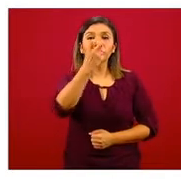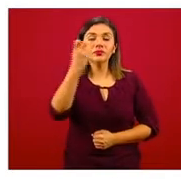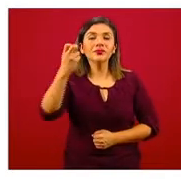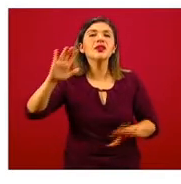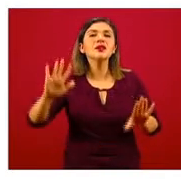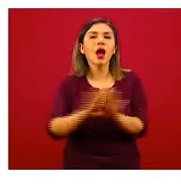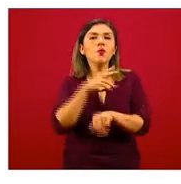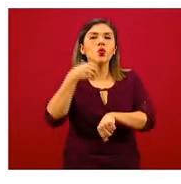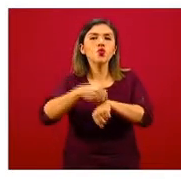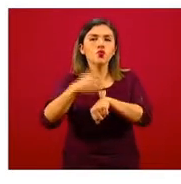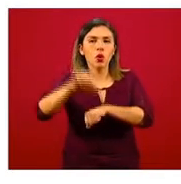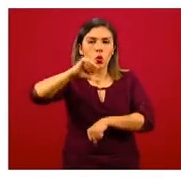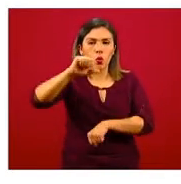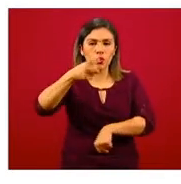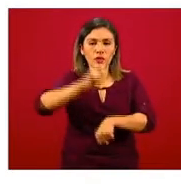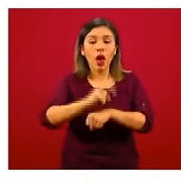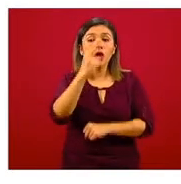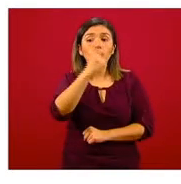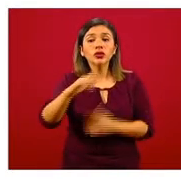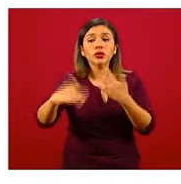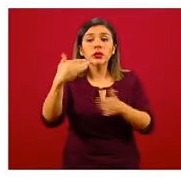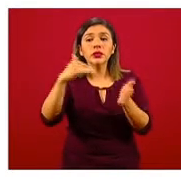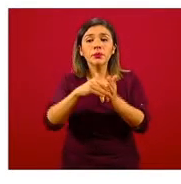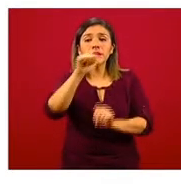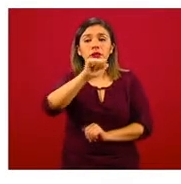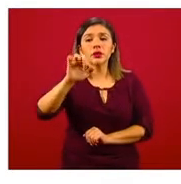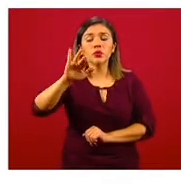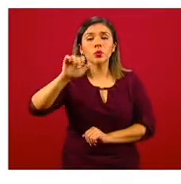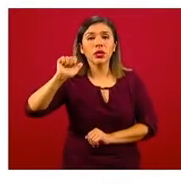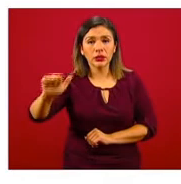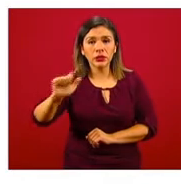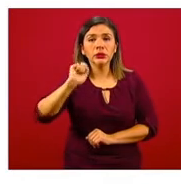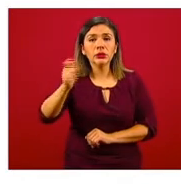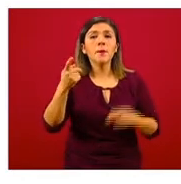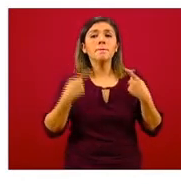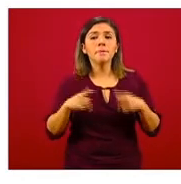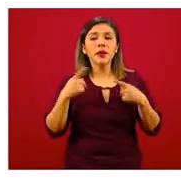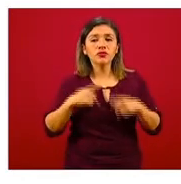here we can see figures for Mexico.